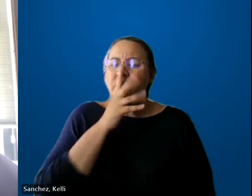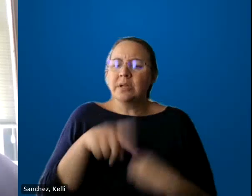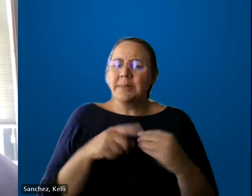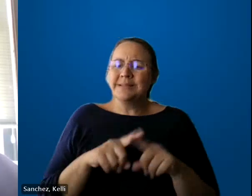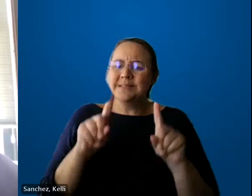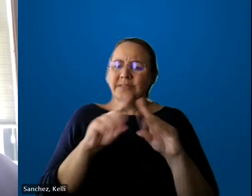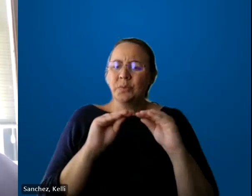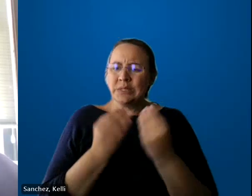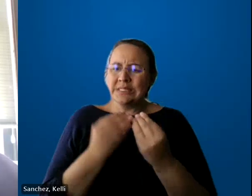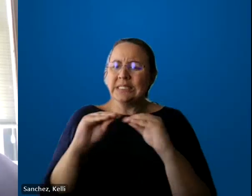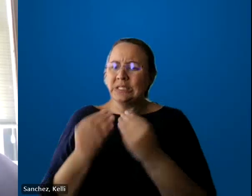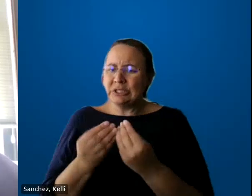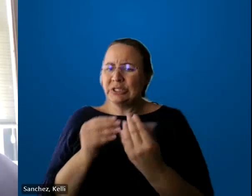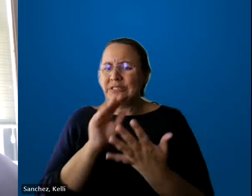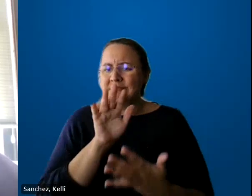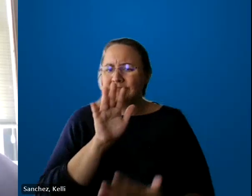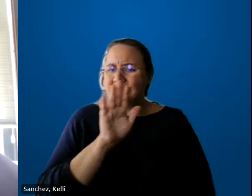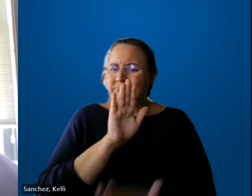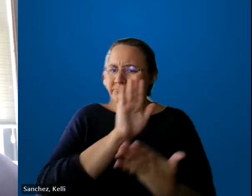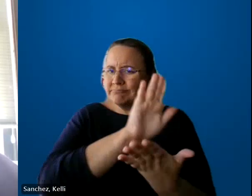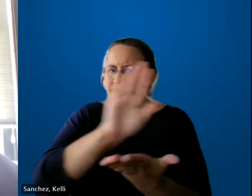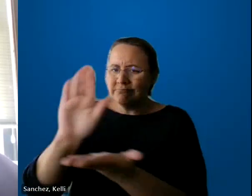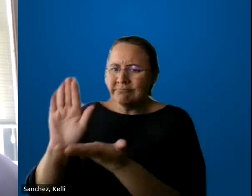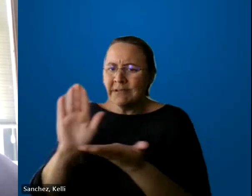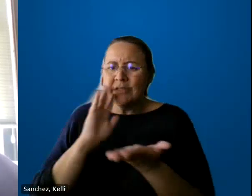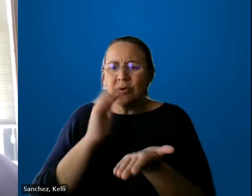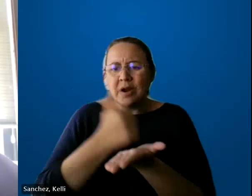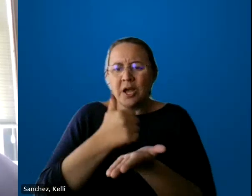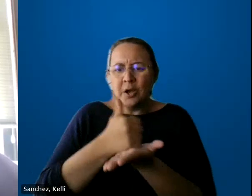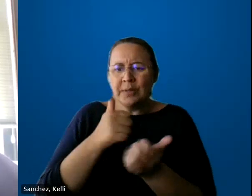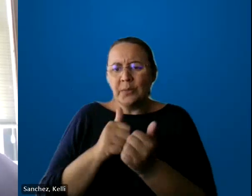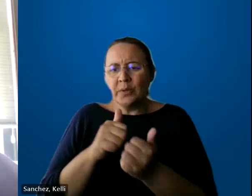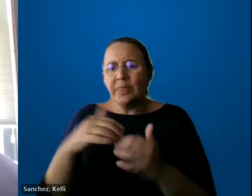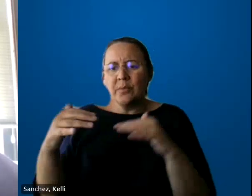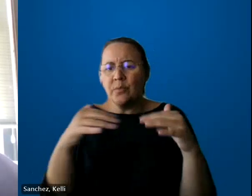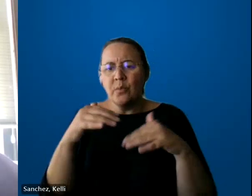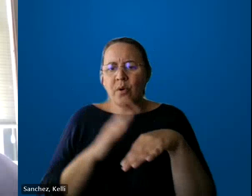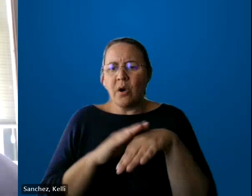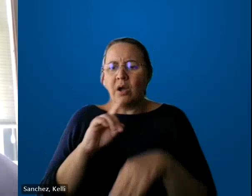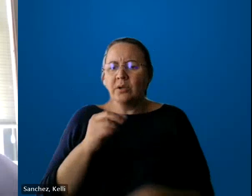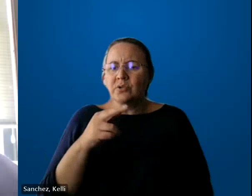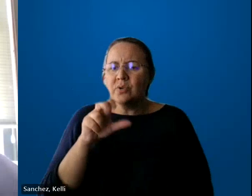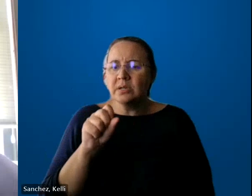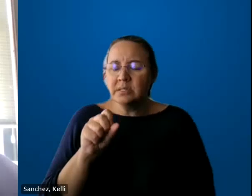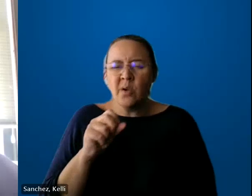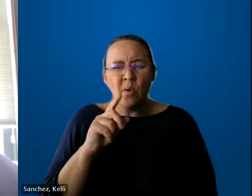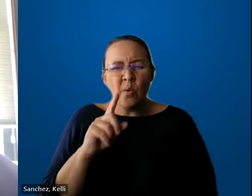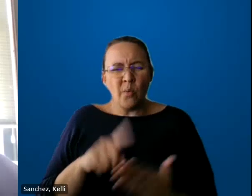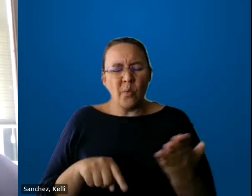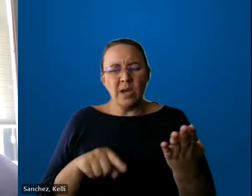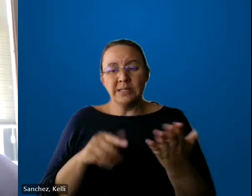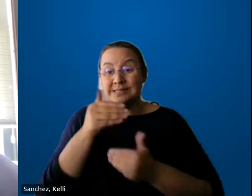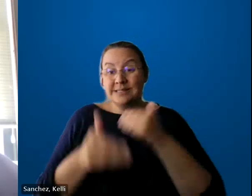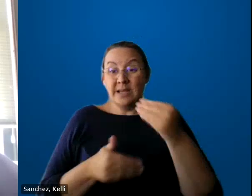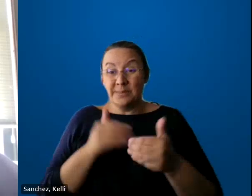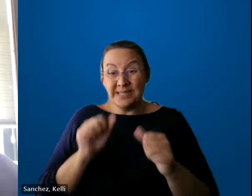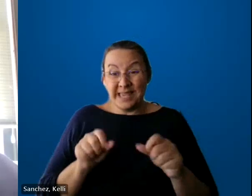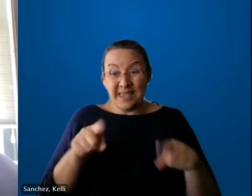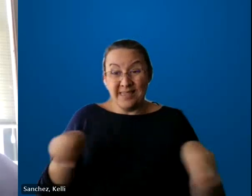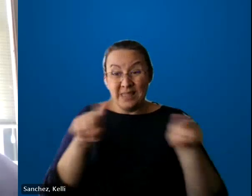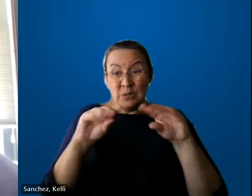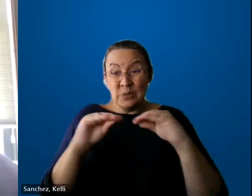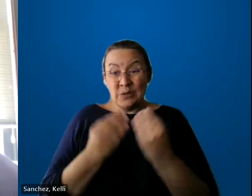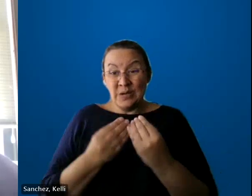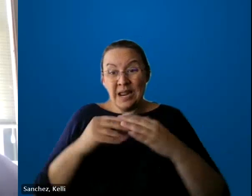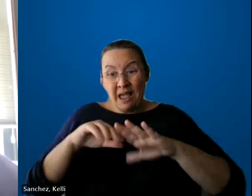organizations that are helping with the war on drugs, what steps can these organizations take to